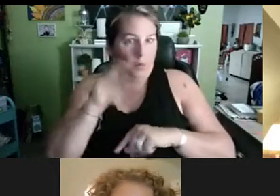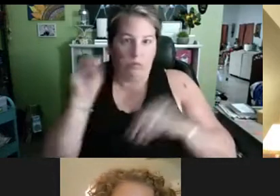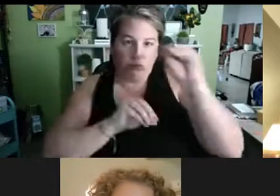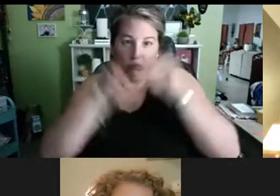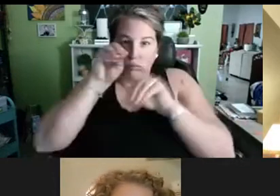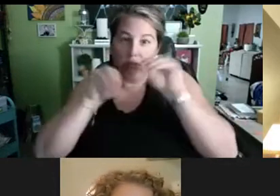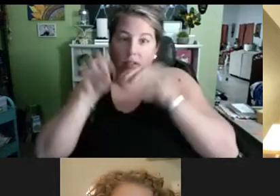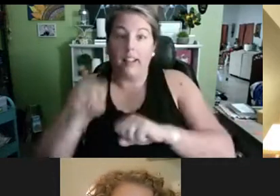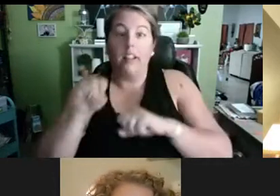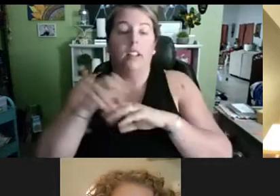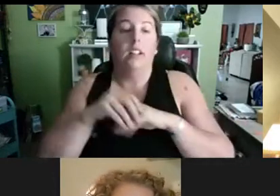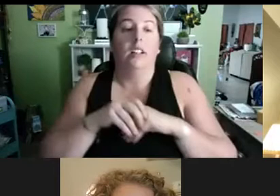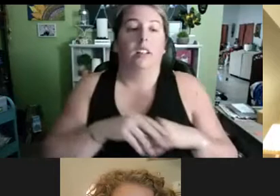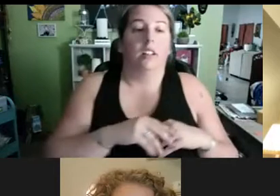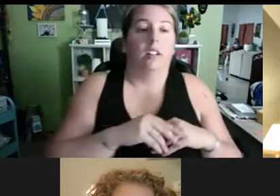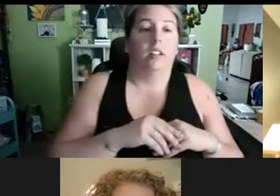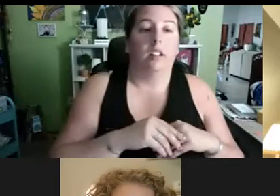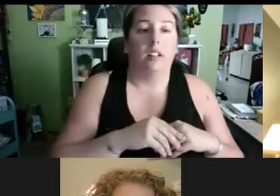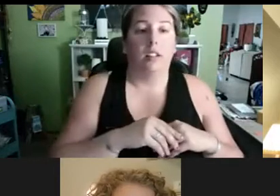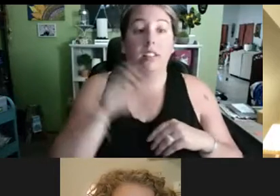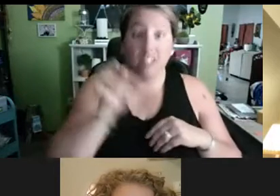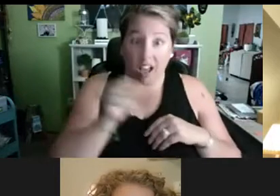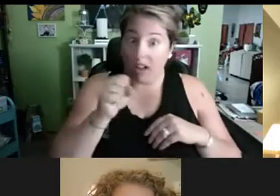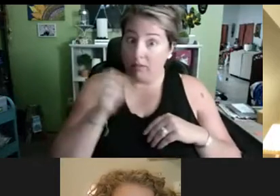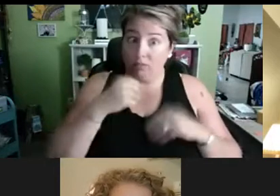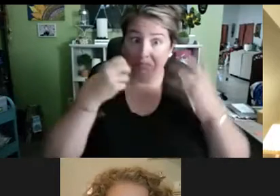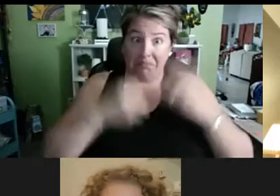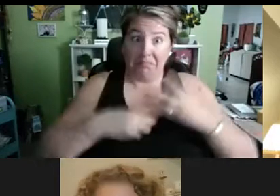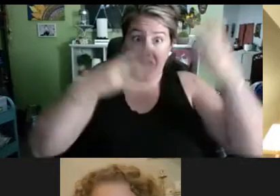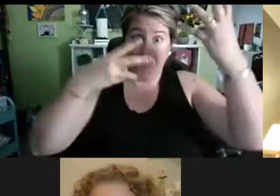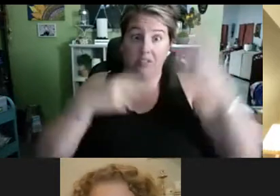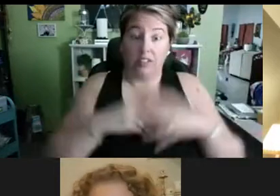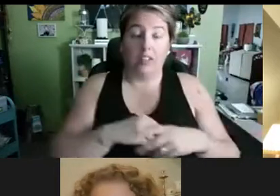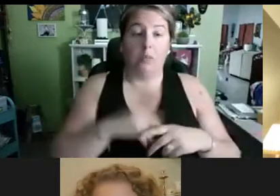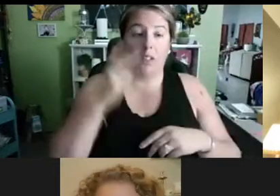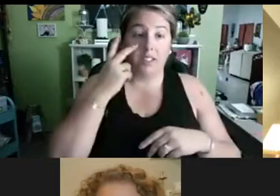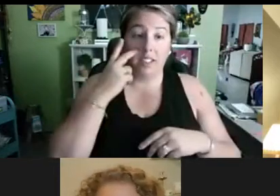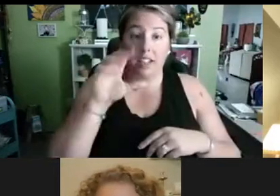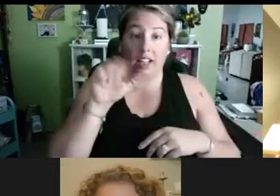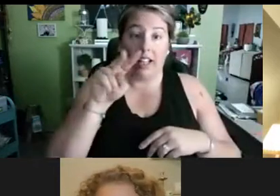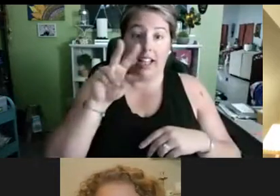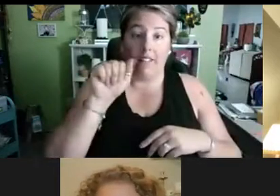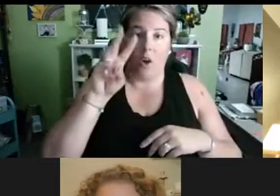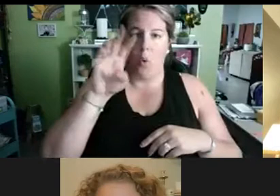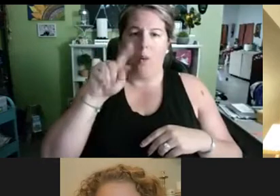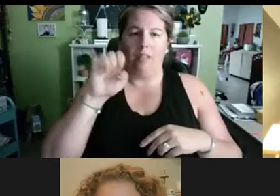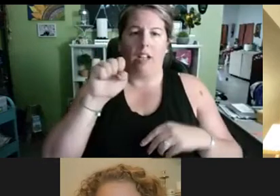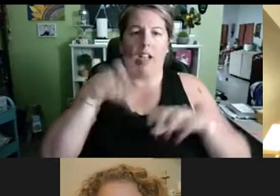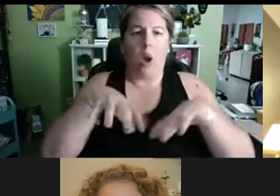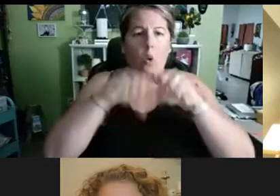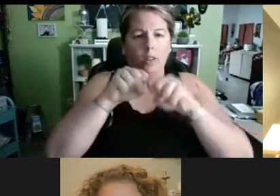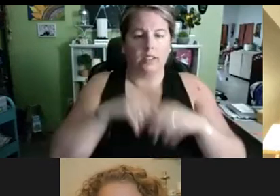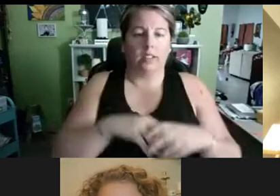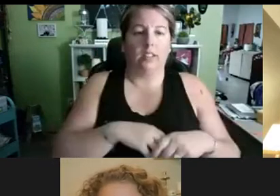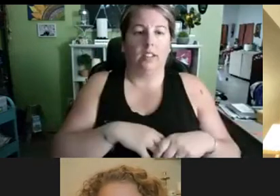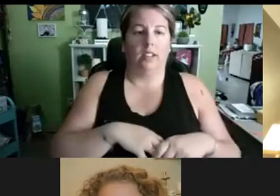or that sort of a thing too. So yeah, we can totally make like a Canva website post, and